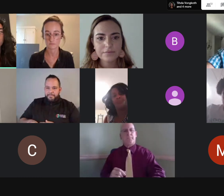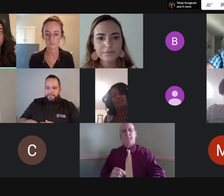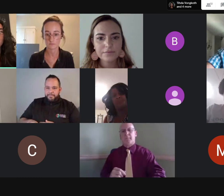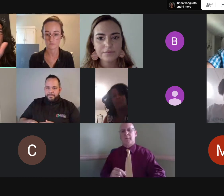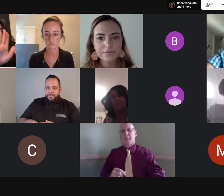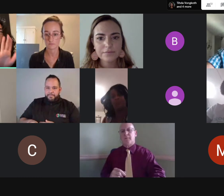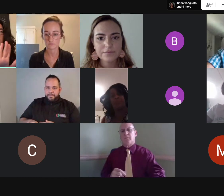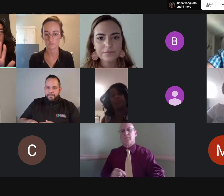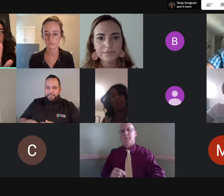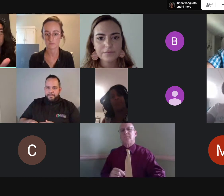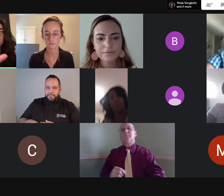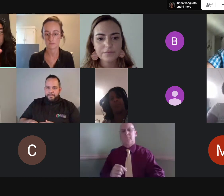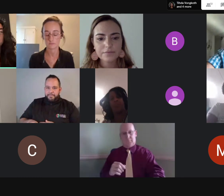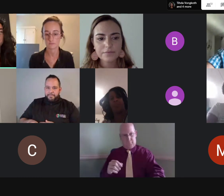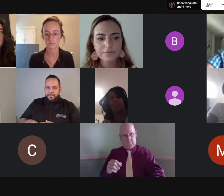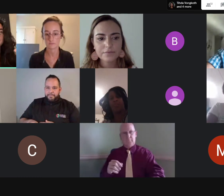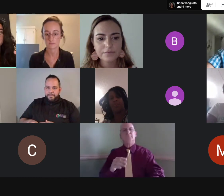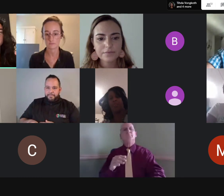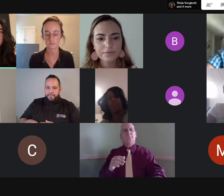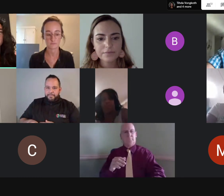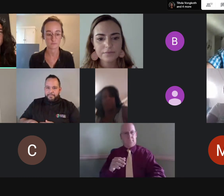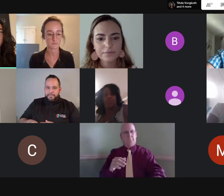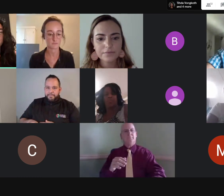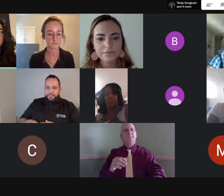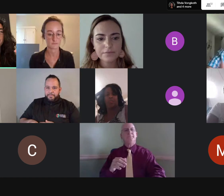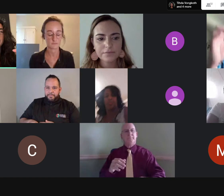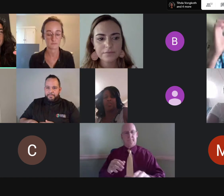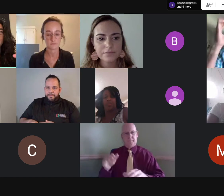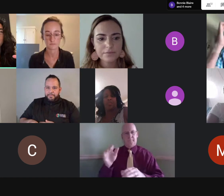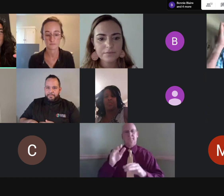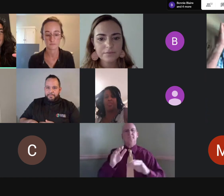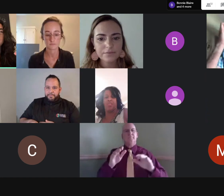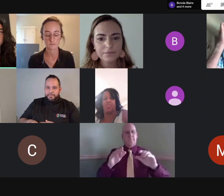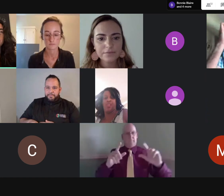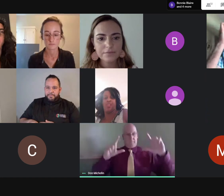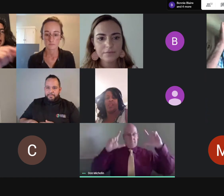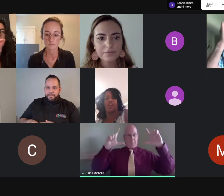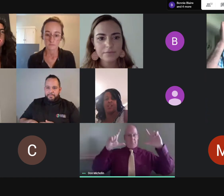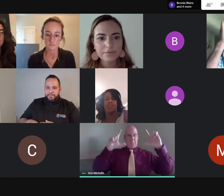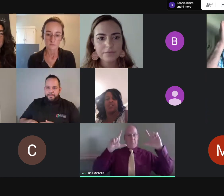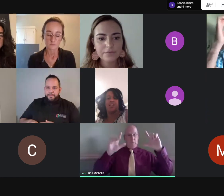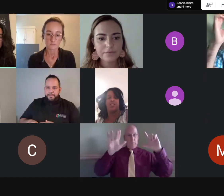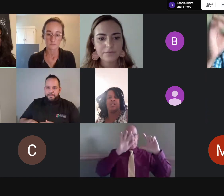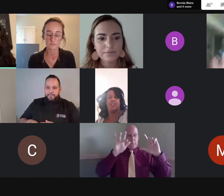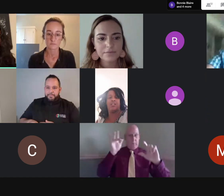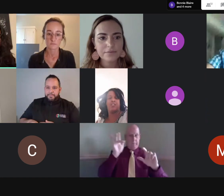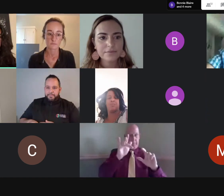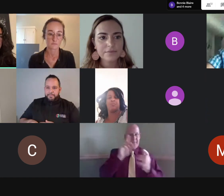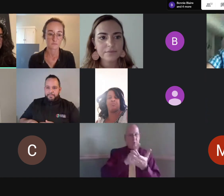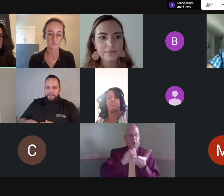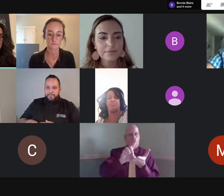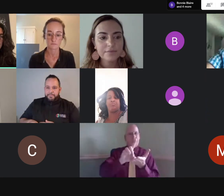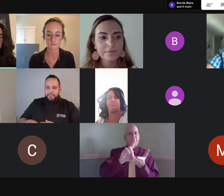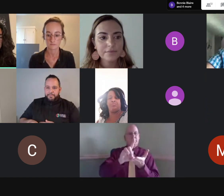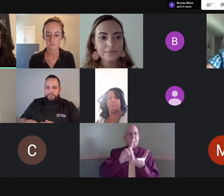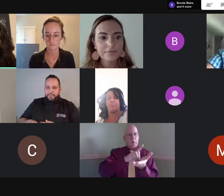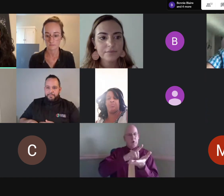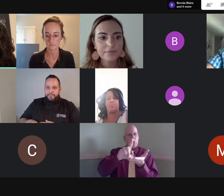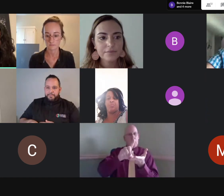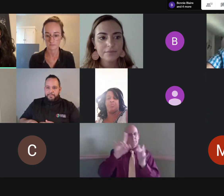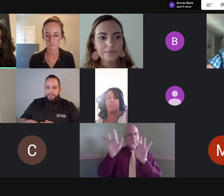by hovering over their box of their video and pinning. I'll type it if he can't